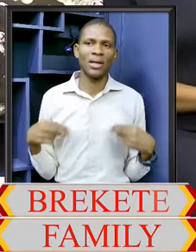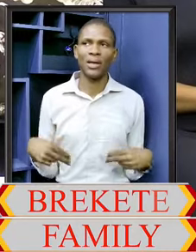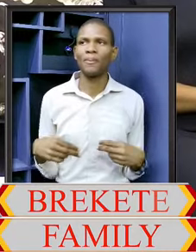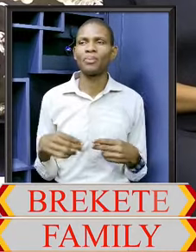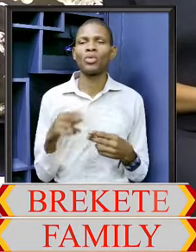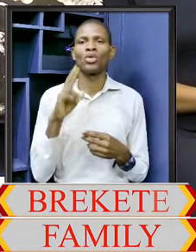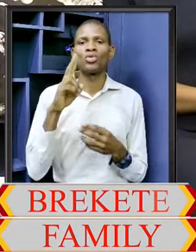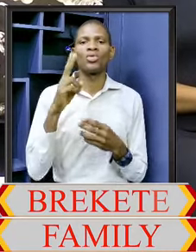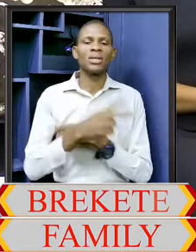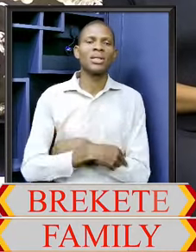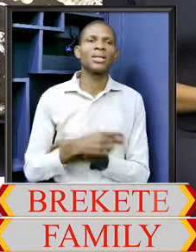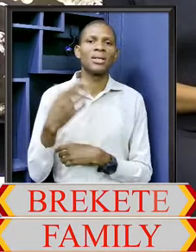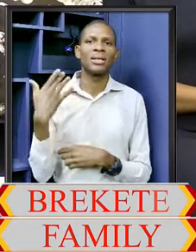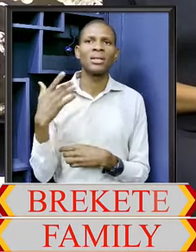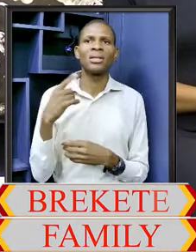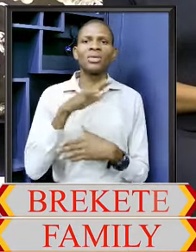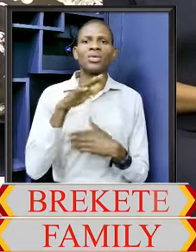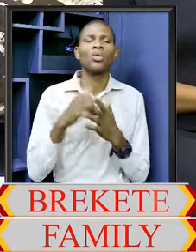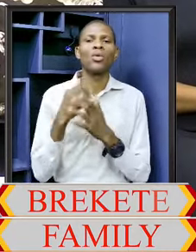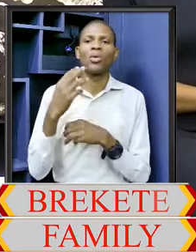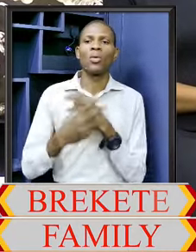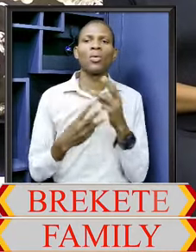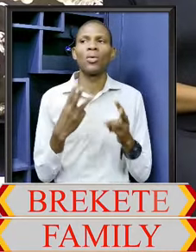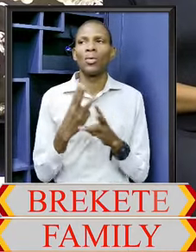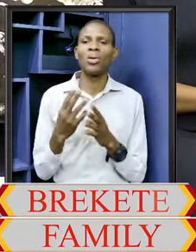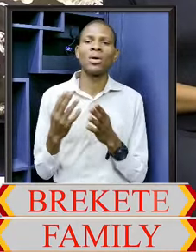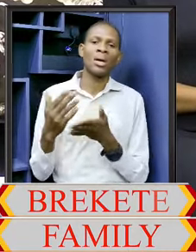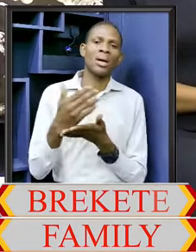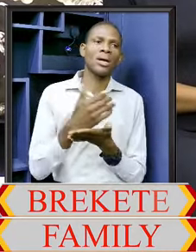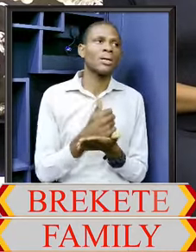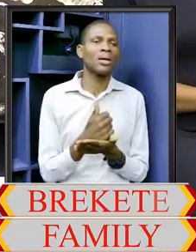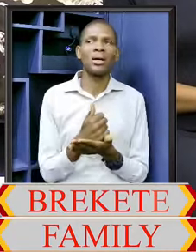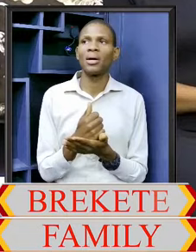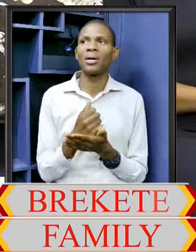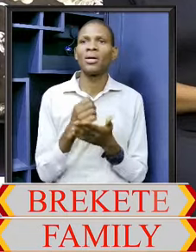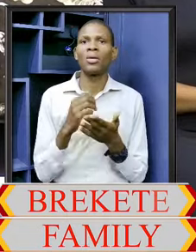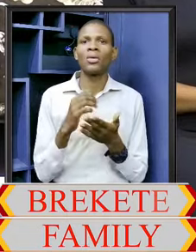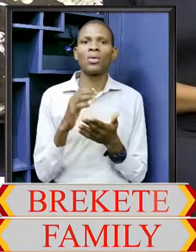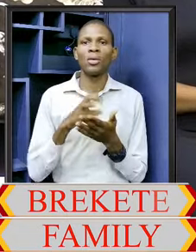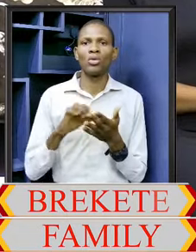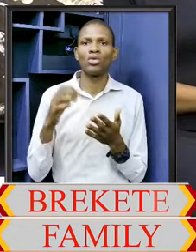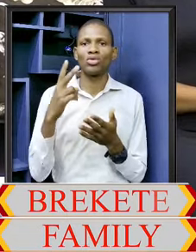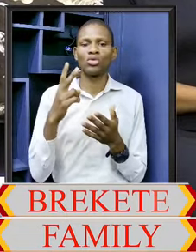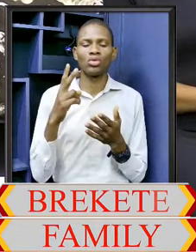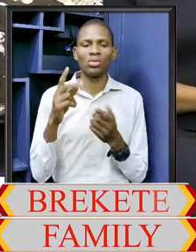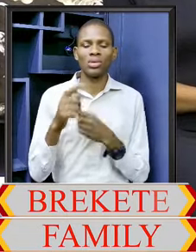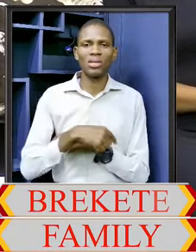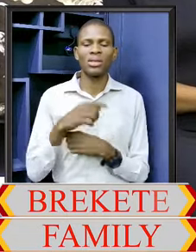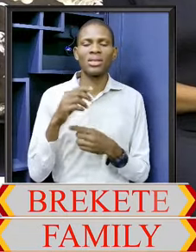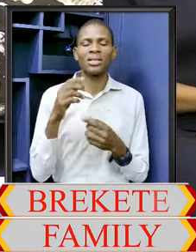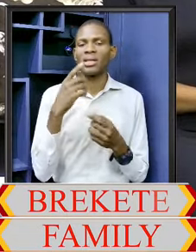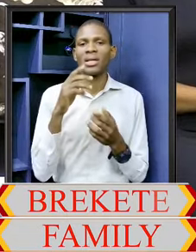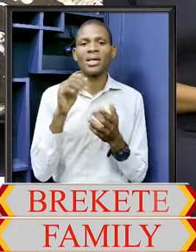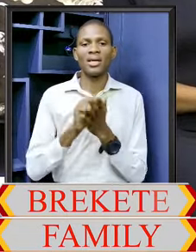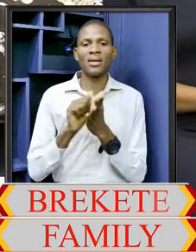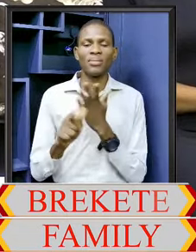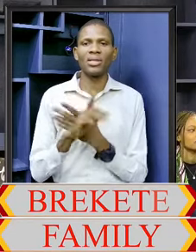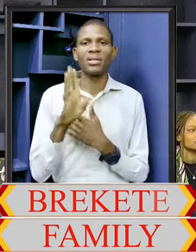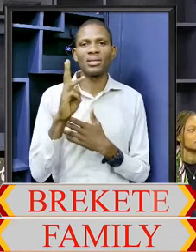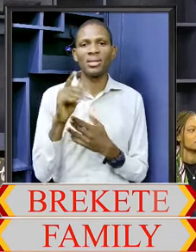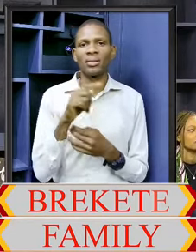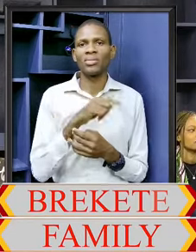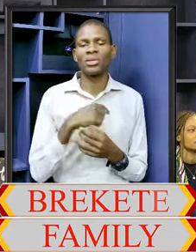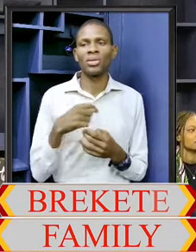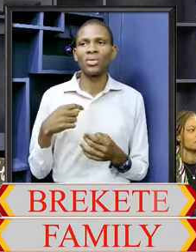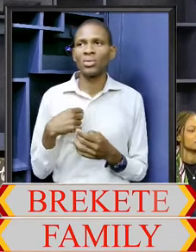You know, say 2 days ago, the whole world gather, come out 2 days ago, April 15, say, now this day we go